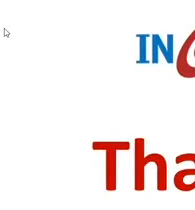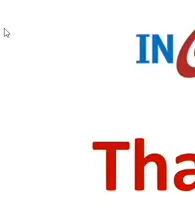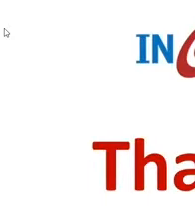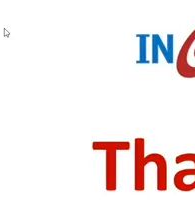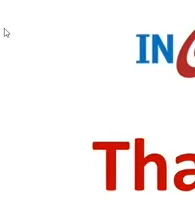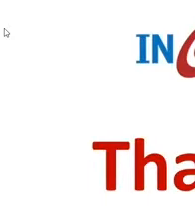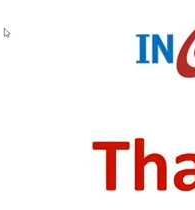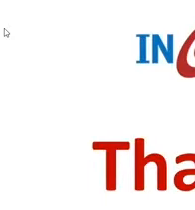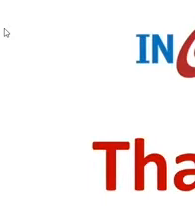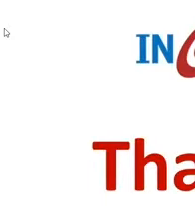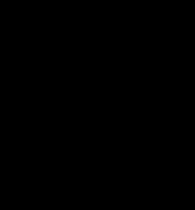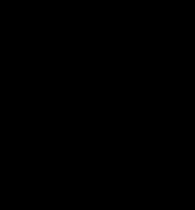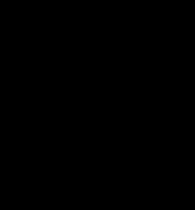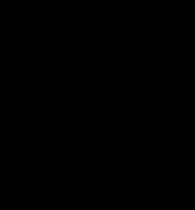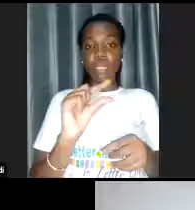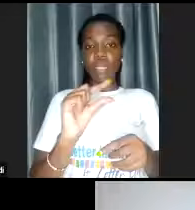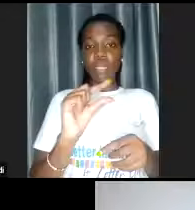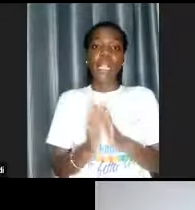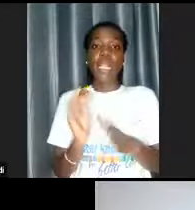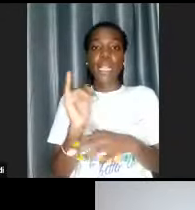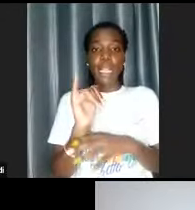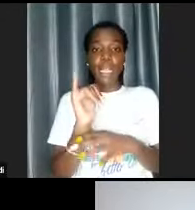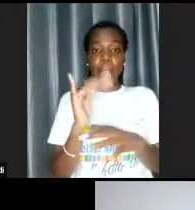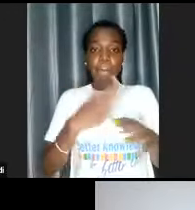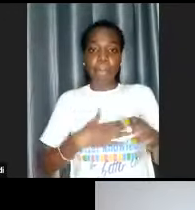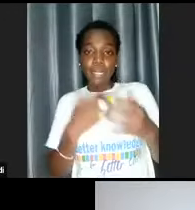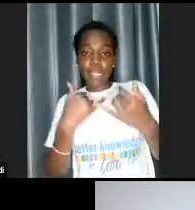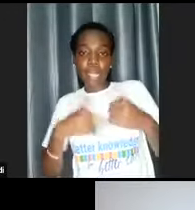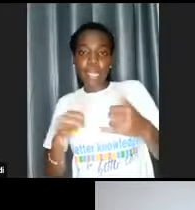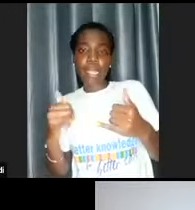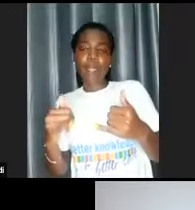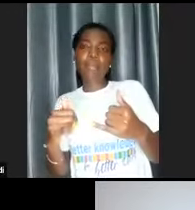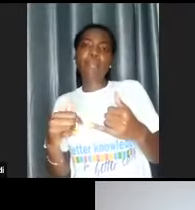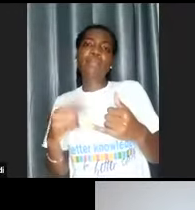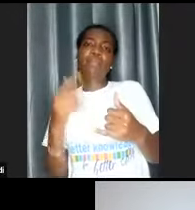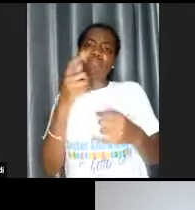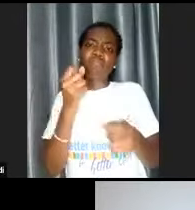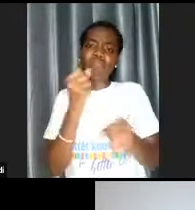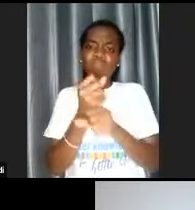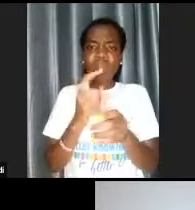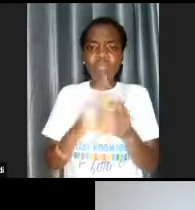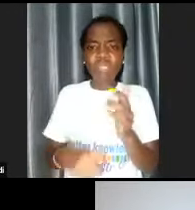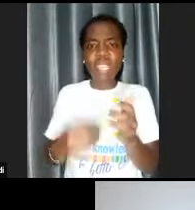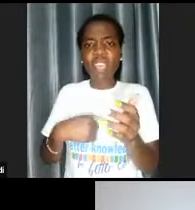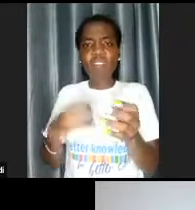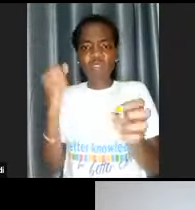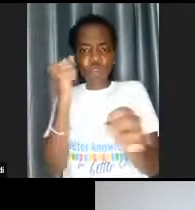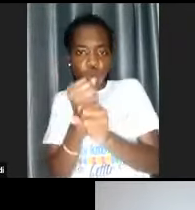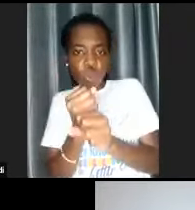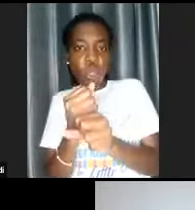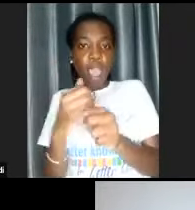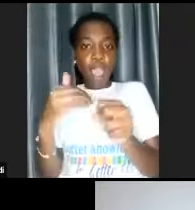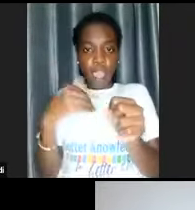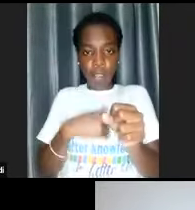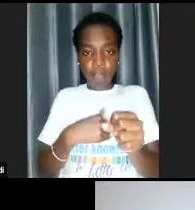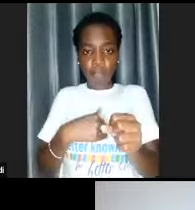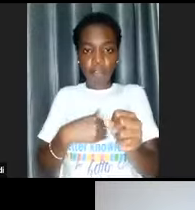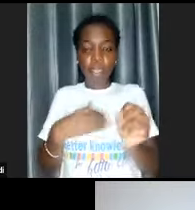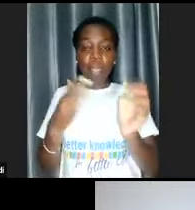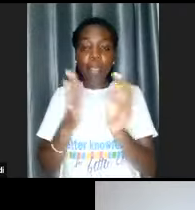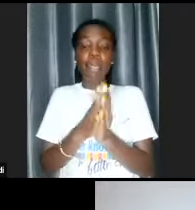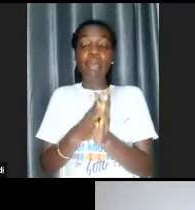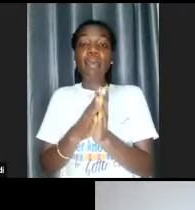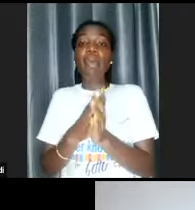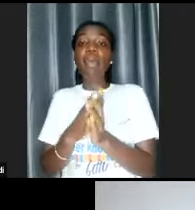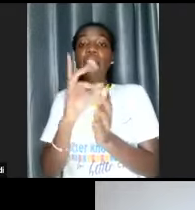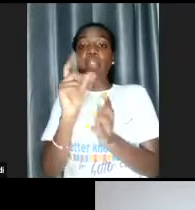those tripartites are talking about the doing, the having, and the being. Now, the